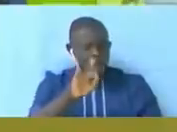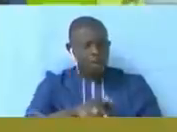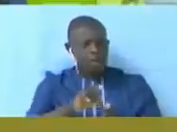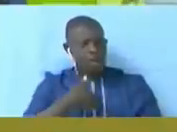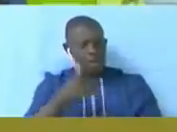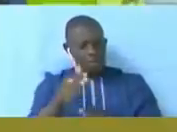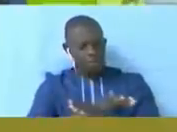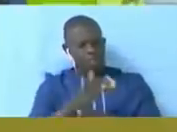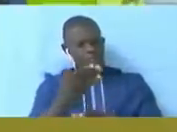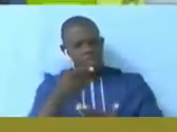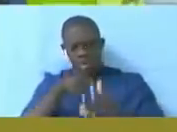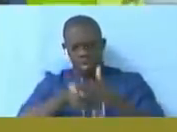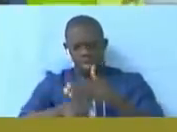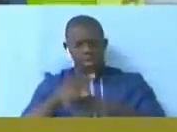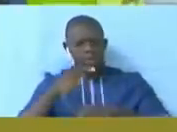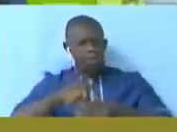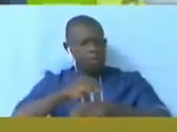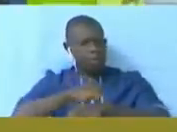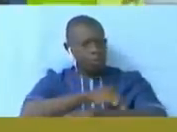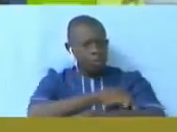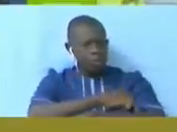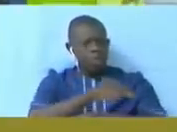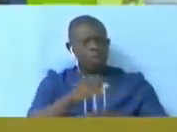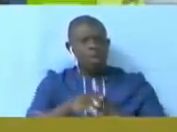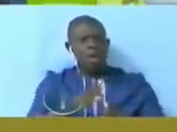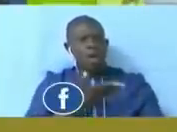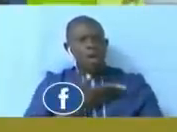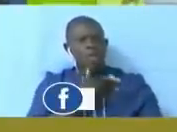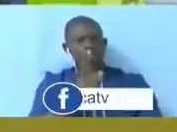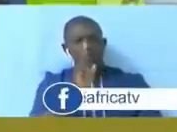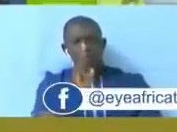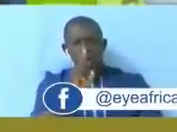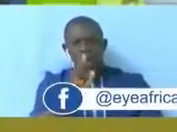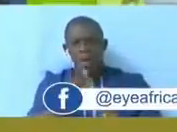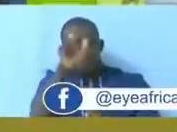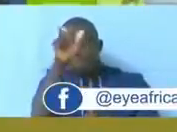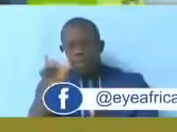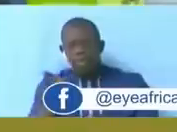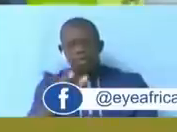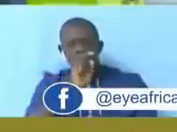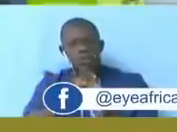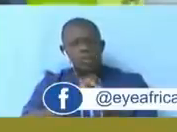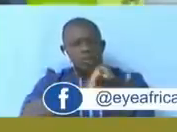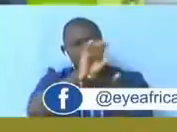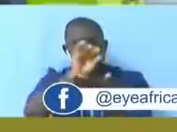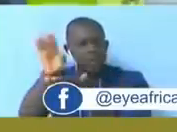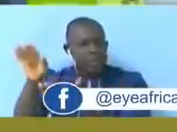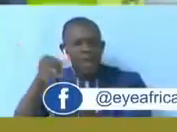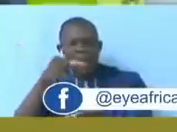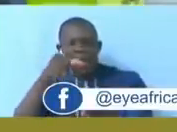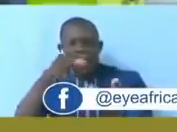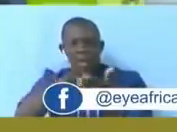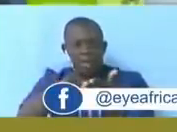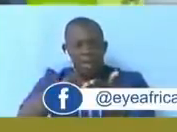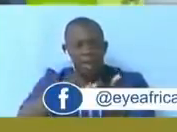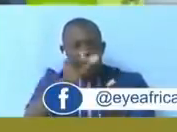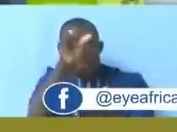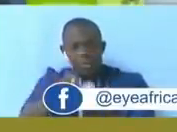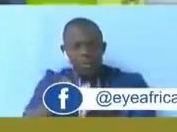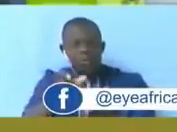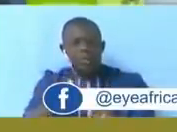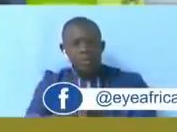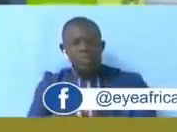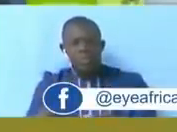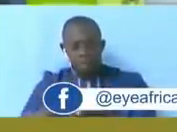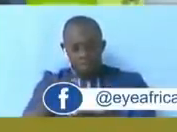the post office messenger came and delivered a letter in my hand. Tildanta obe kola mbe Mansukonko, but dokula